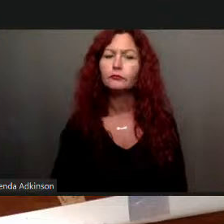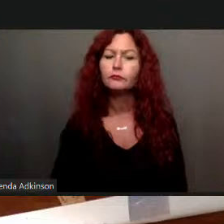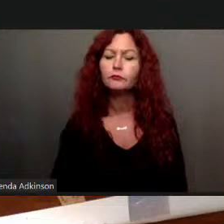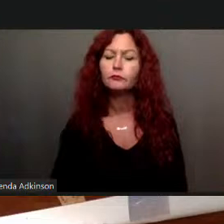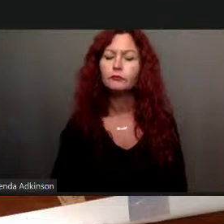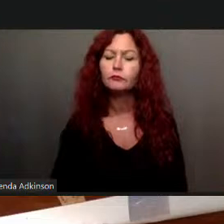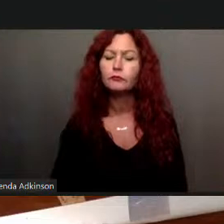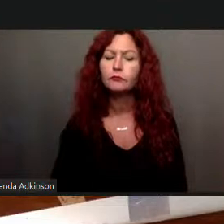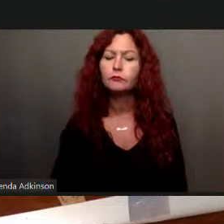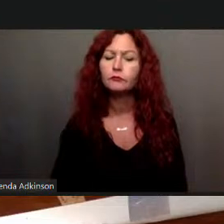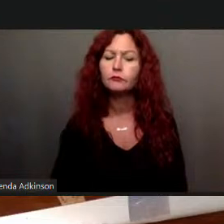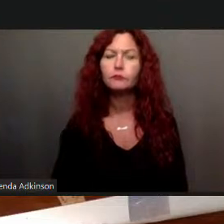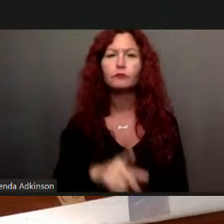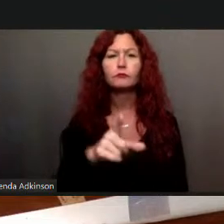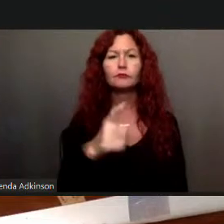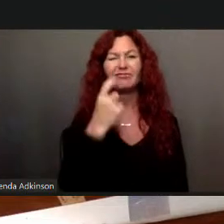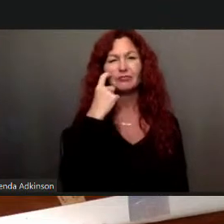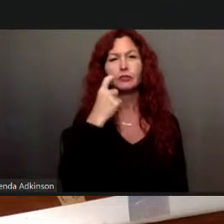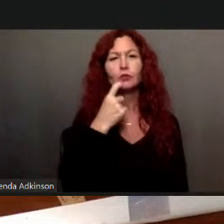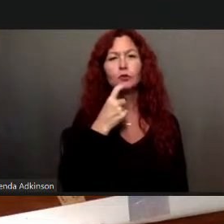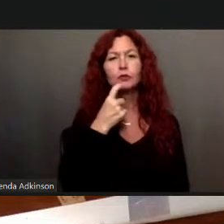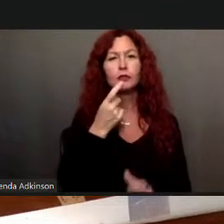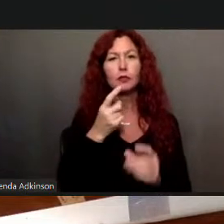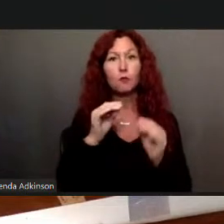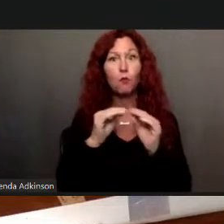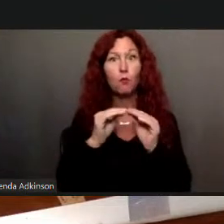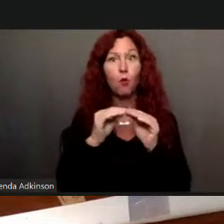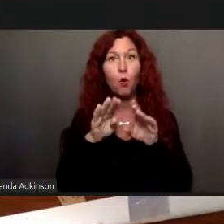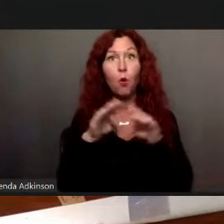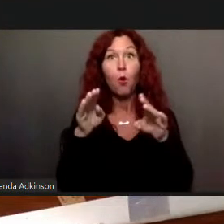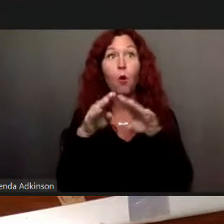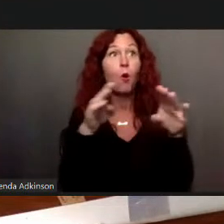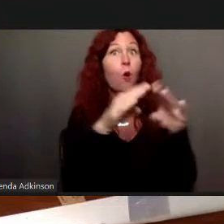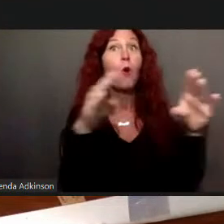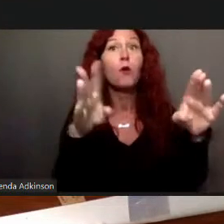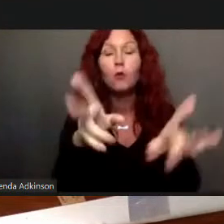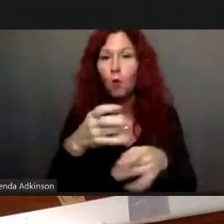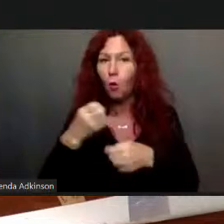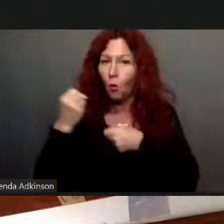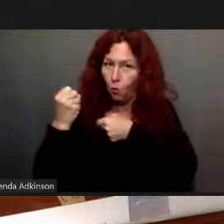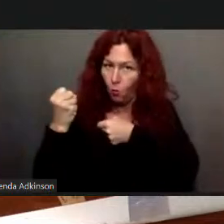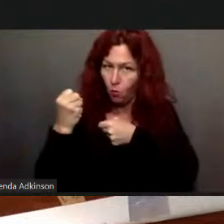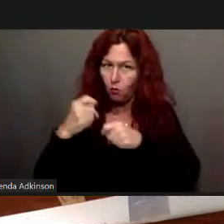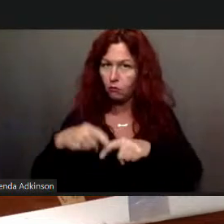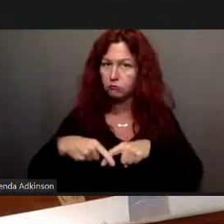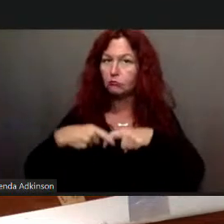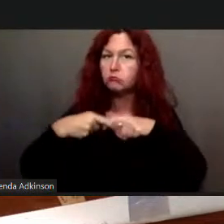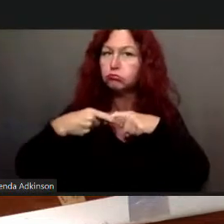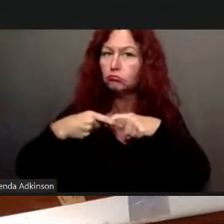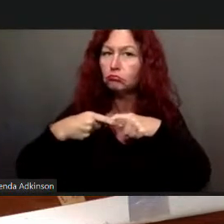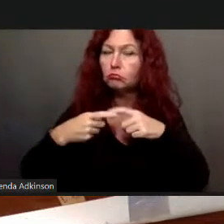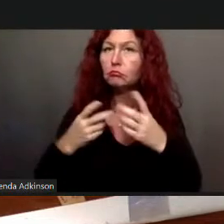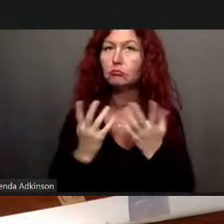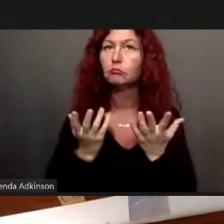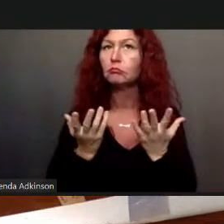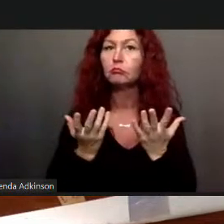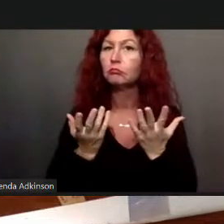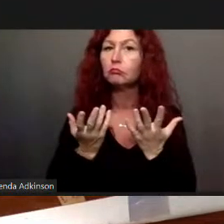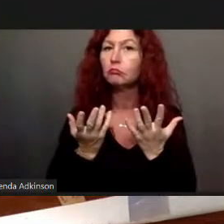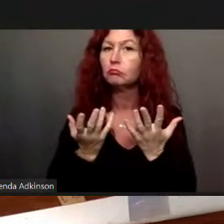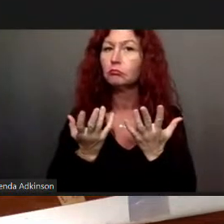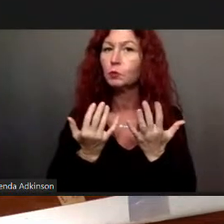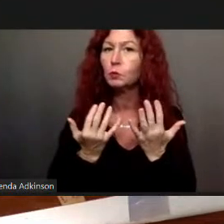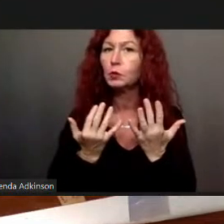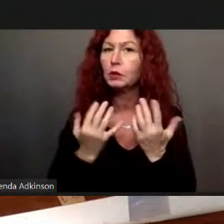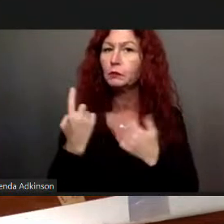is on pause. What needs to be met for a business to be allowed to open? Well, there are plenty of businesses that are allowed to open. There are